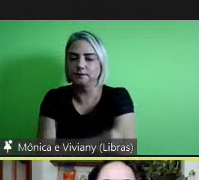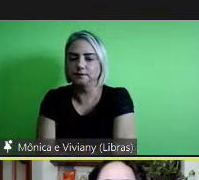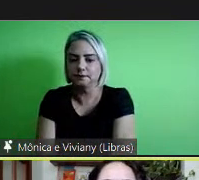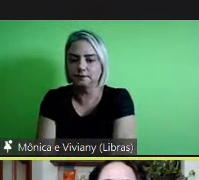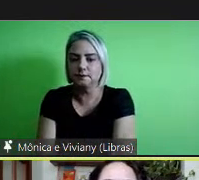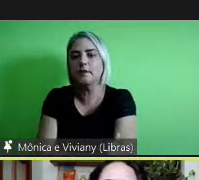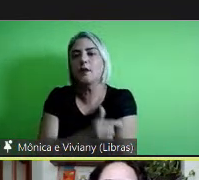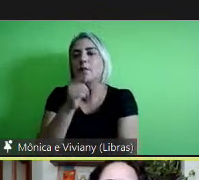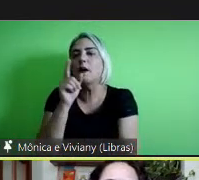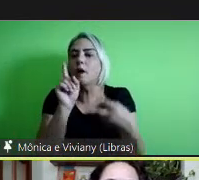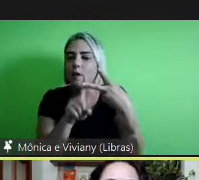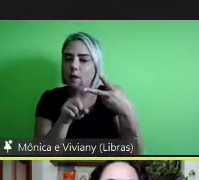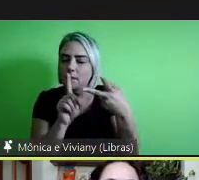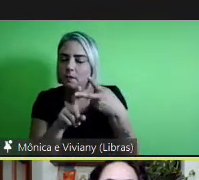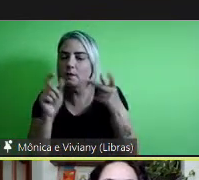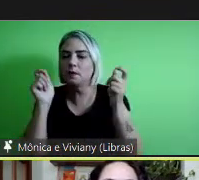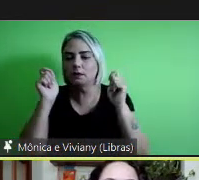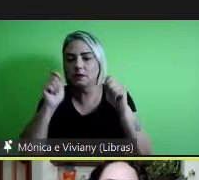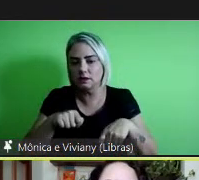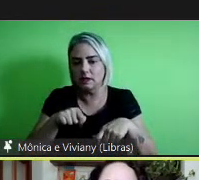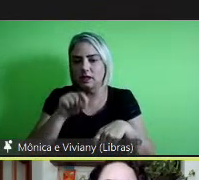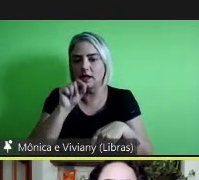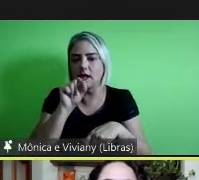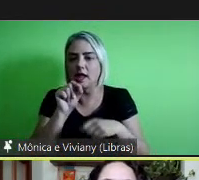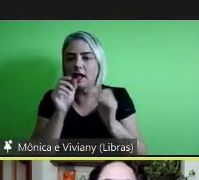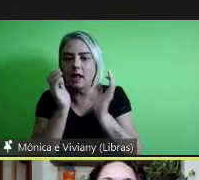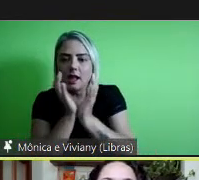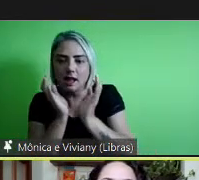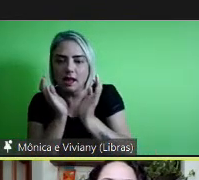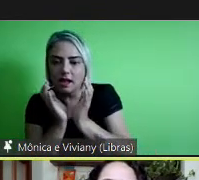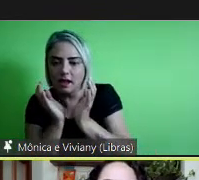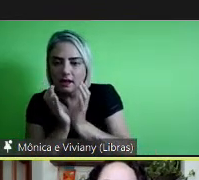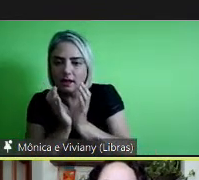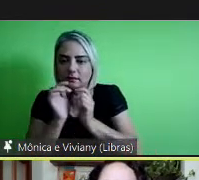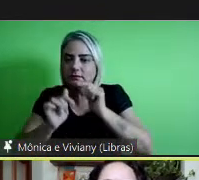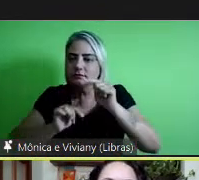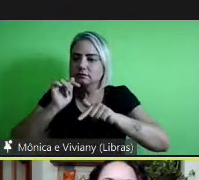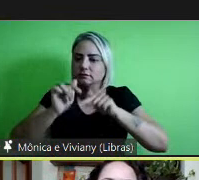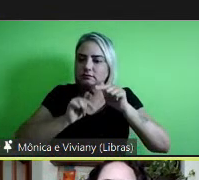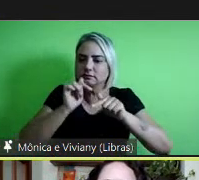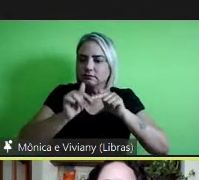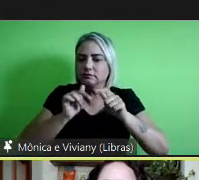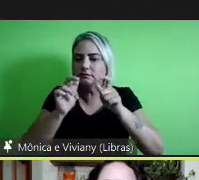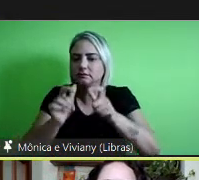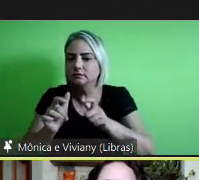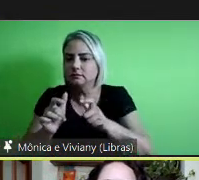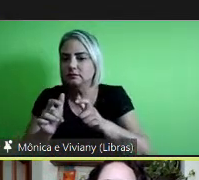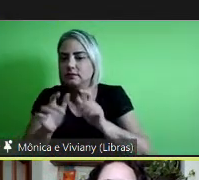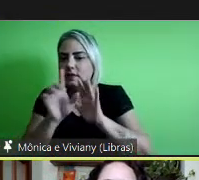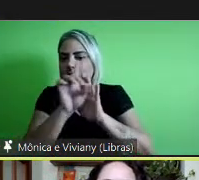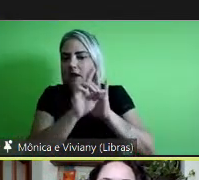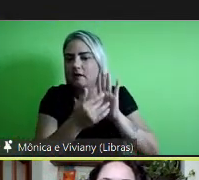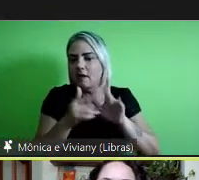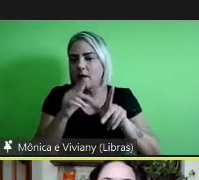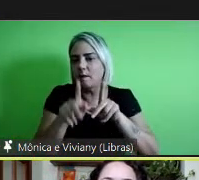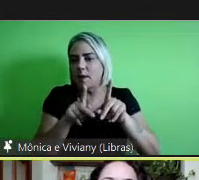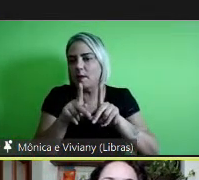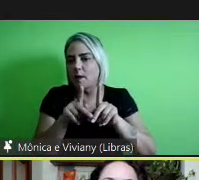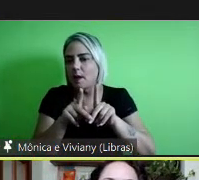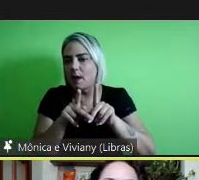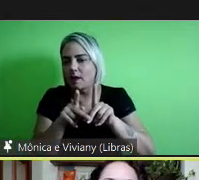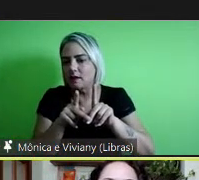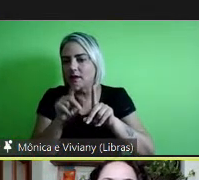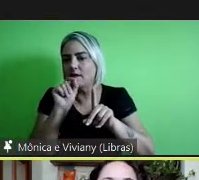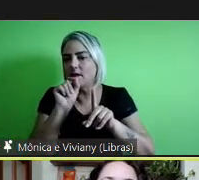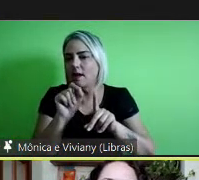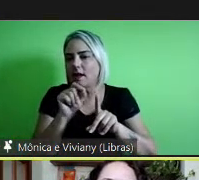and nutrition. Another potentiality is that these teams which work within this defined territory with